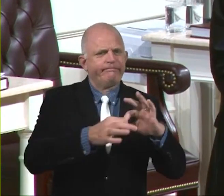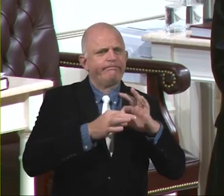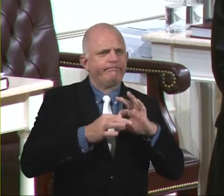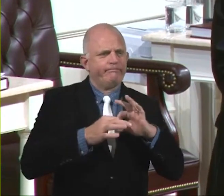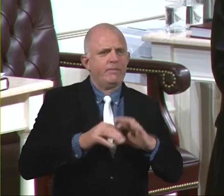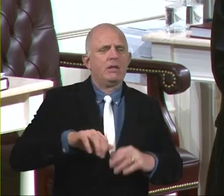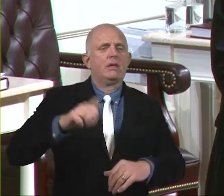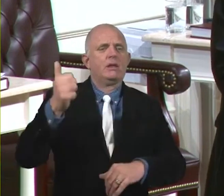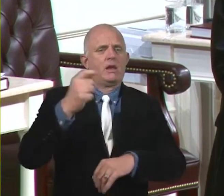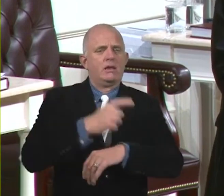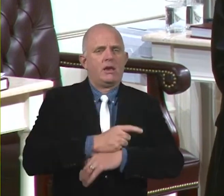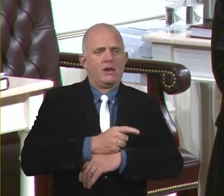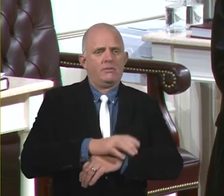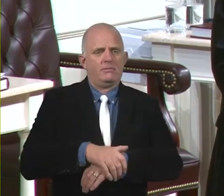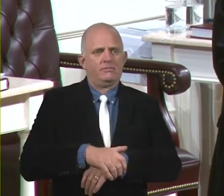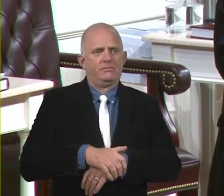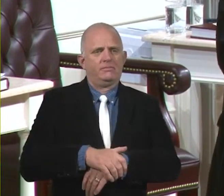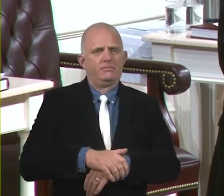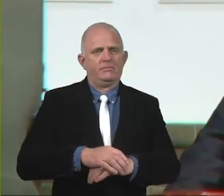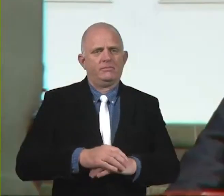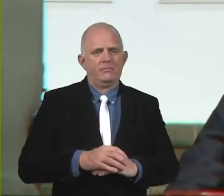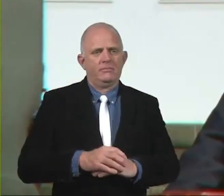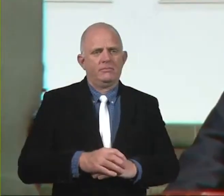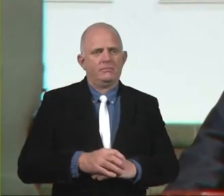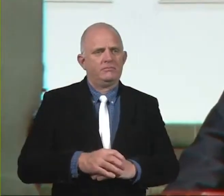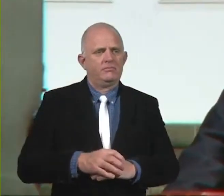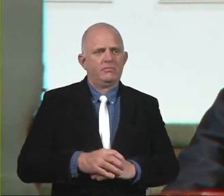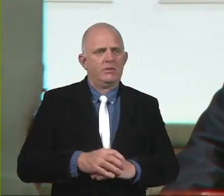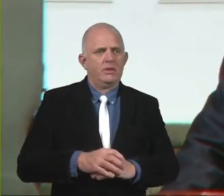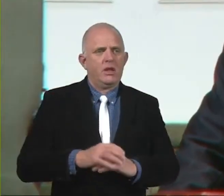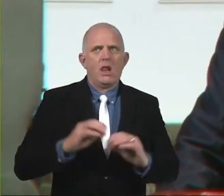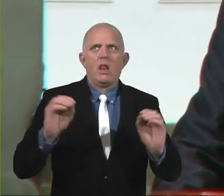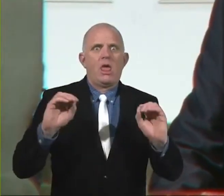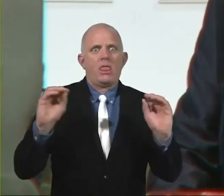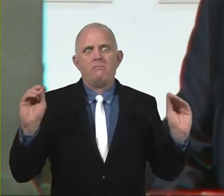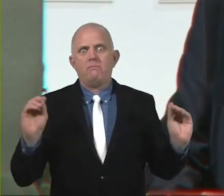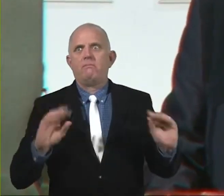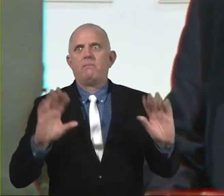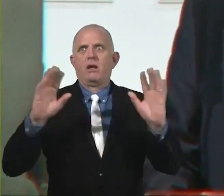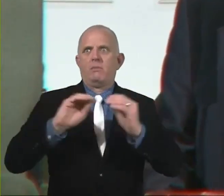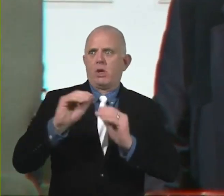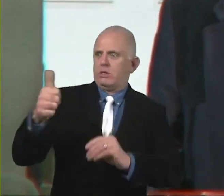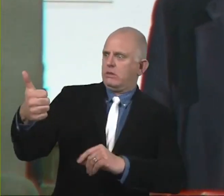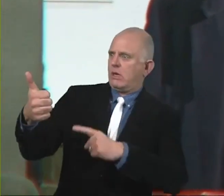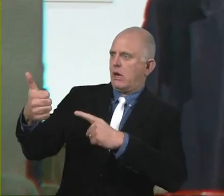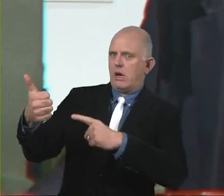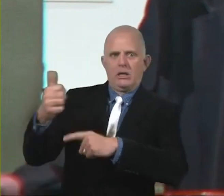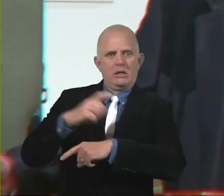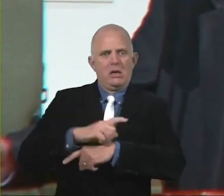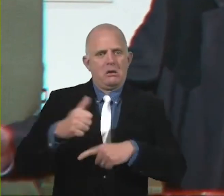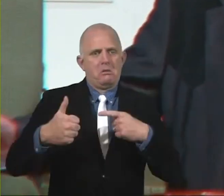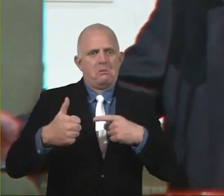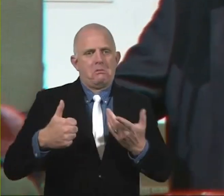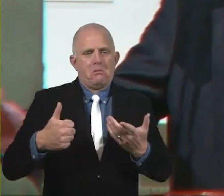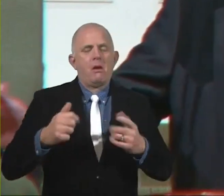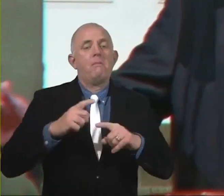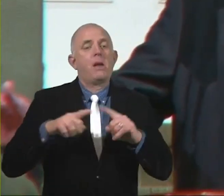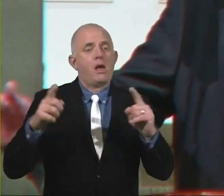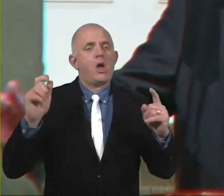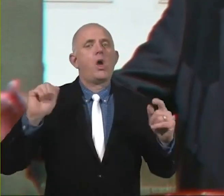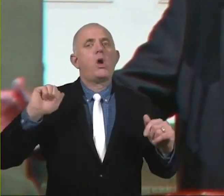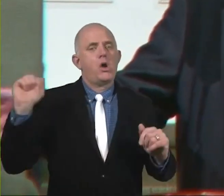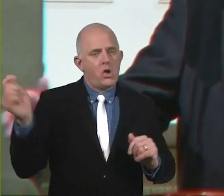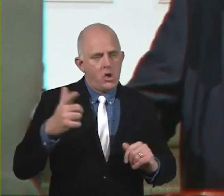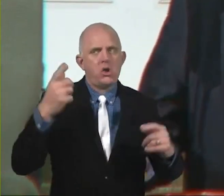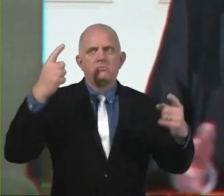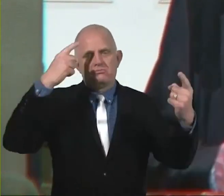10 days. There's nothing magic about the 10 days. But when they all were in